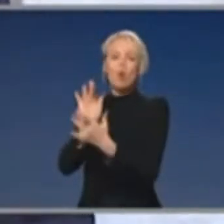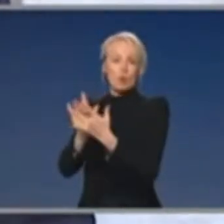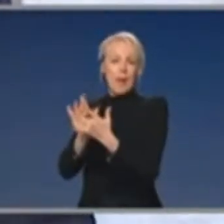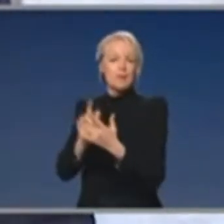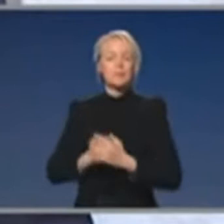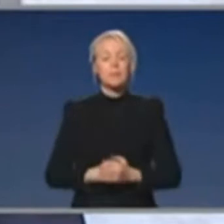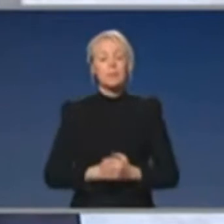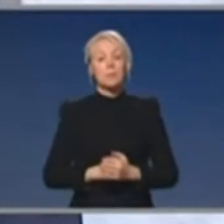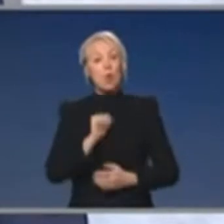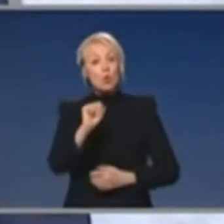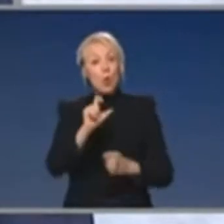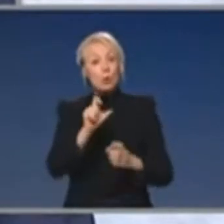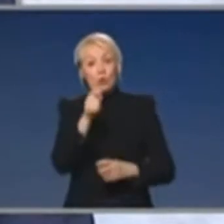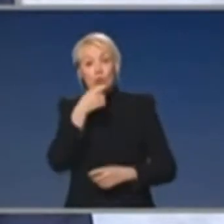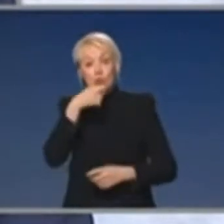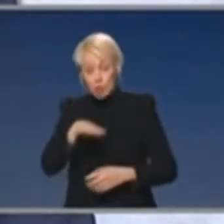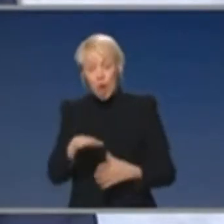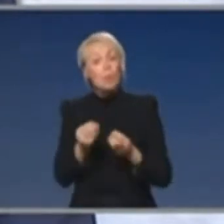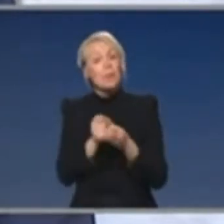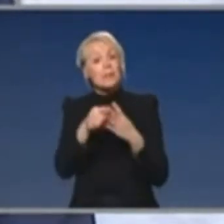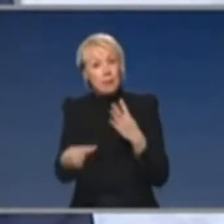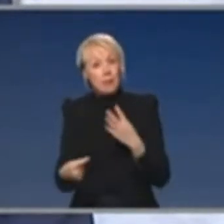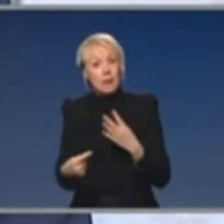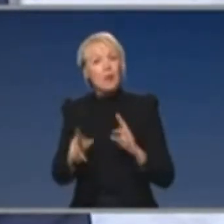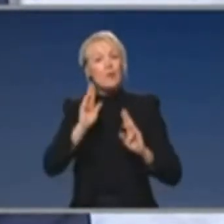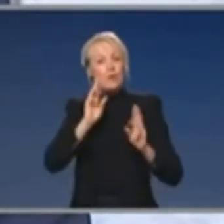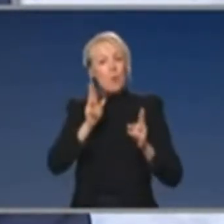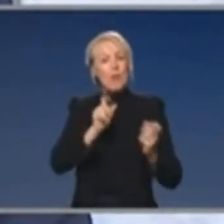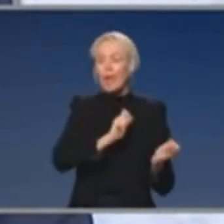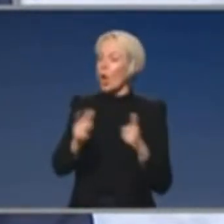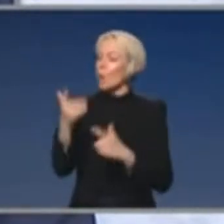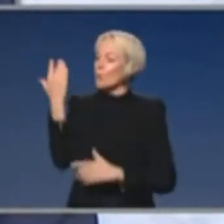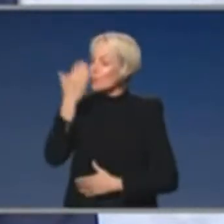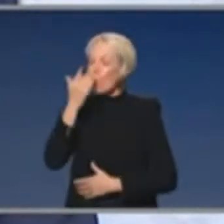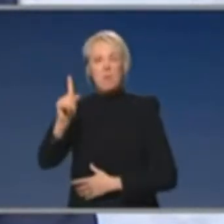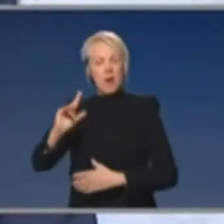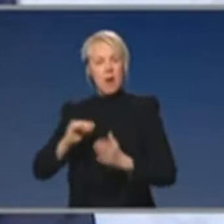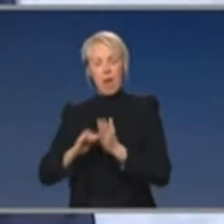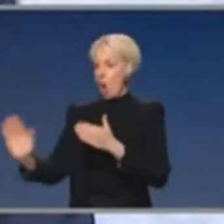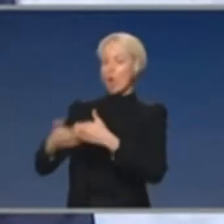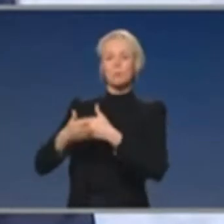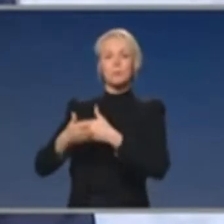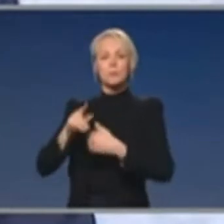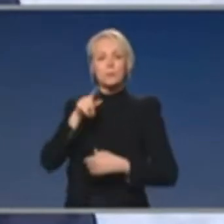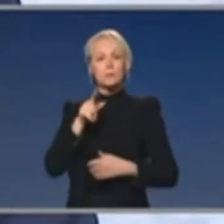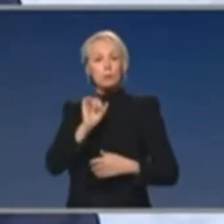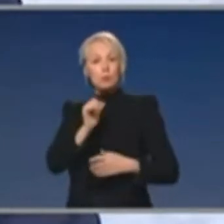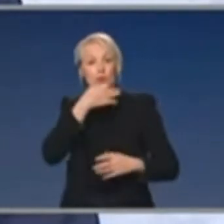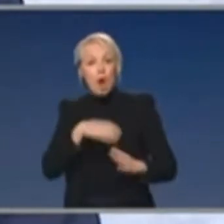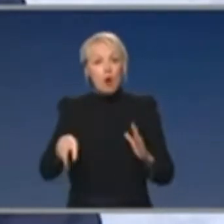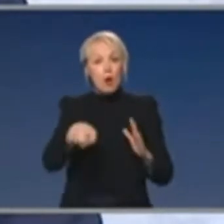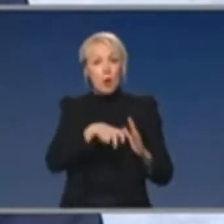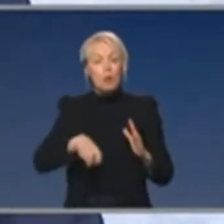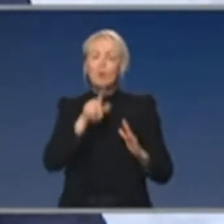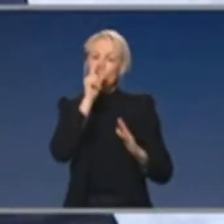child attend a day program or special school and those facilities are not open, the family can use their existing plans